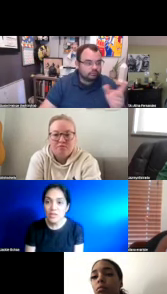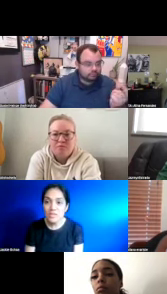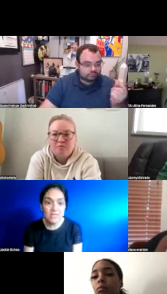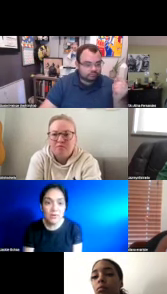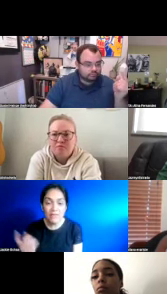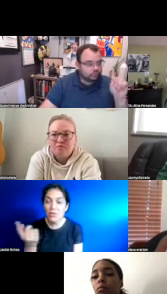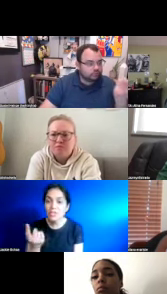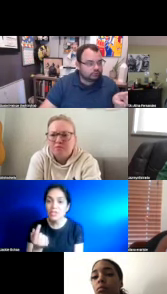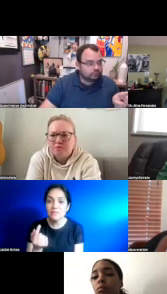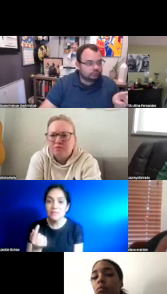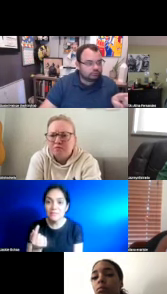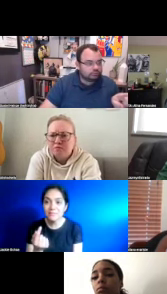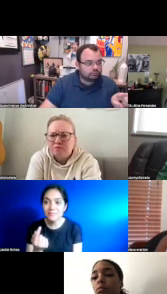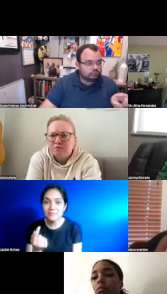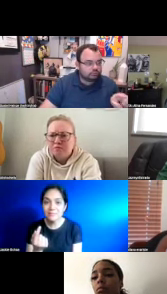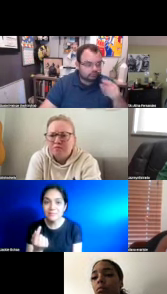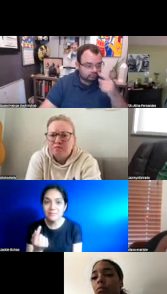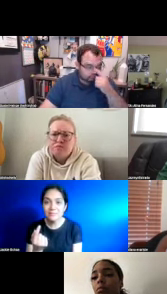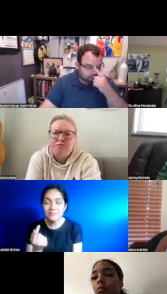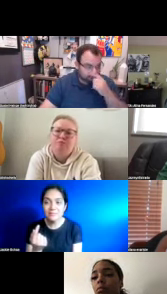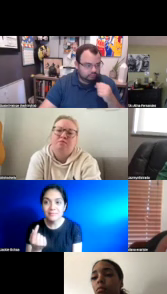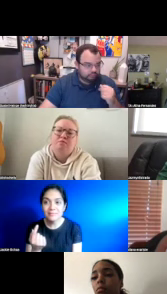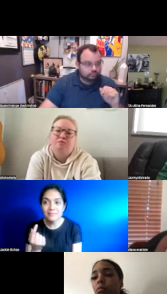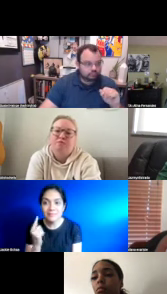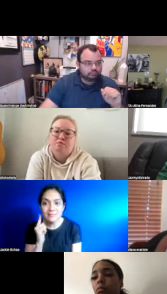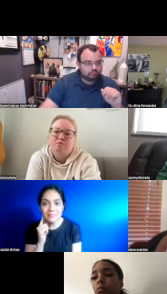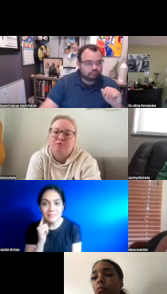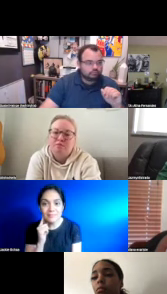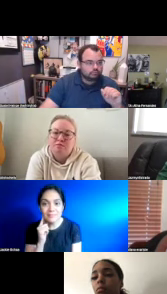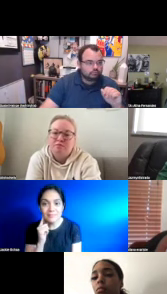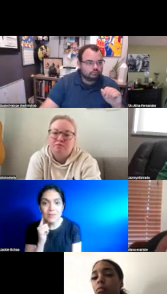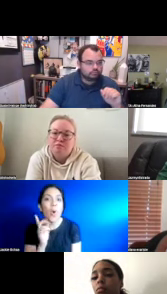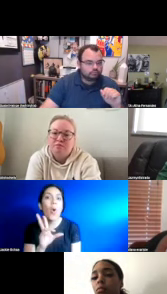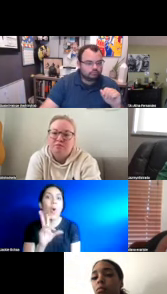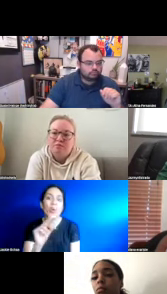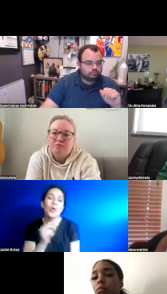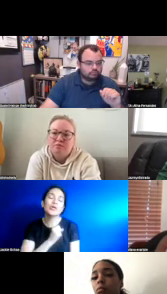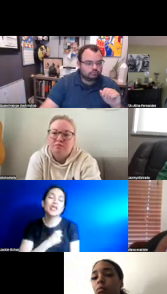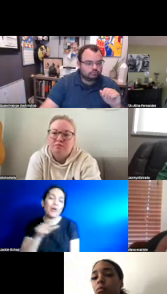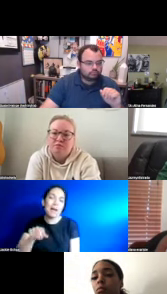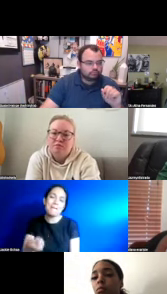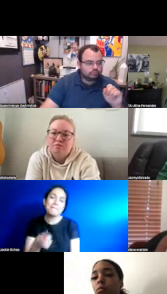I'm sorry, does someone have a question? Oh, no.